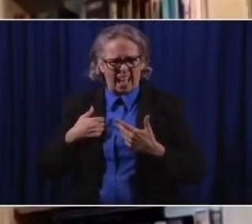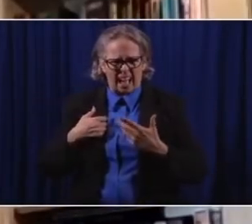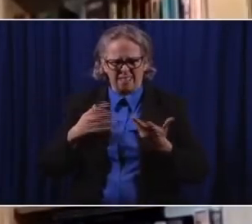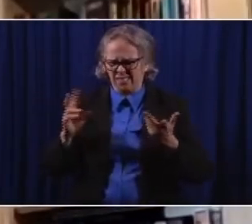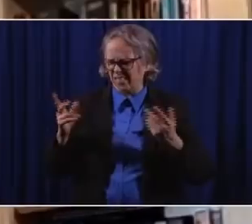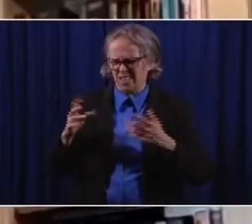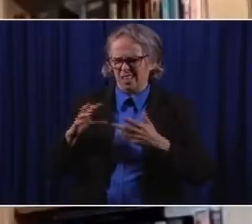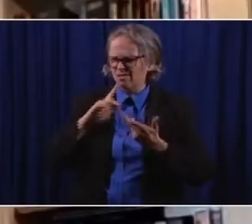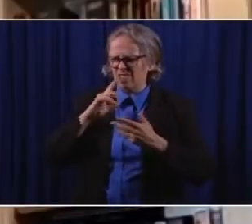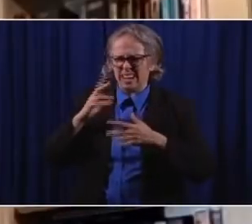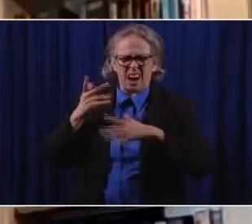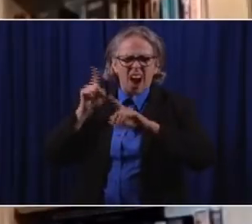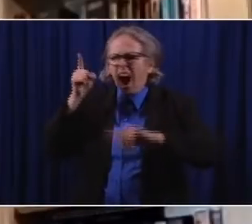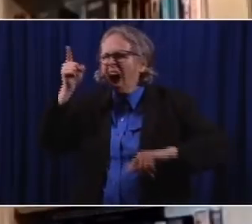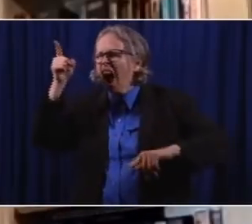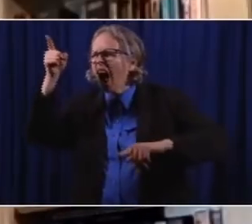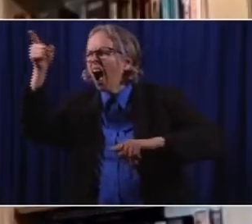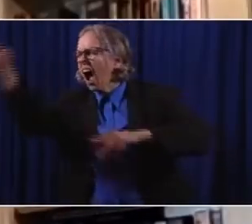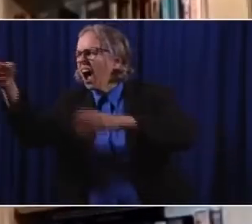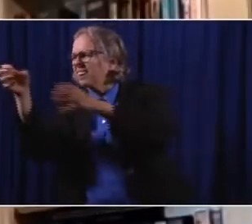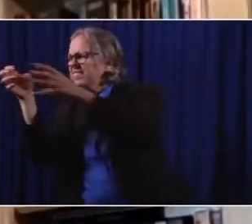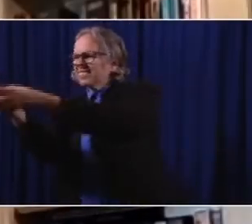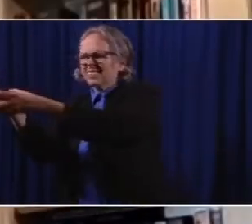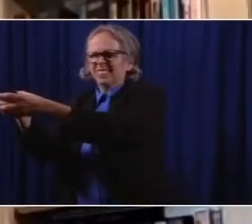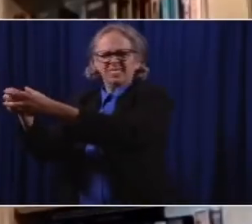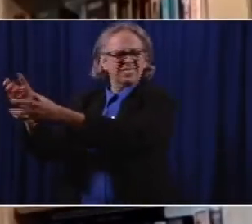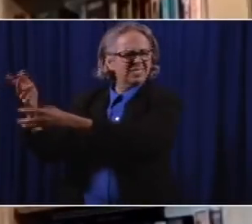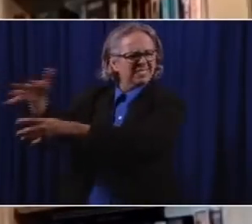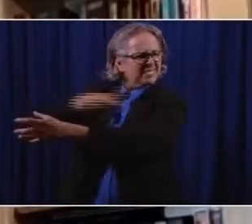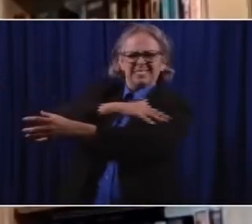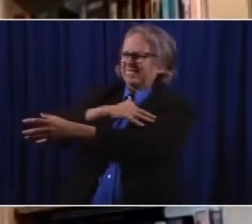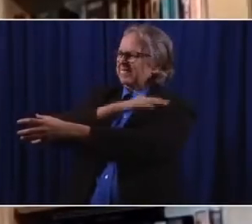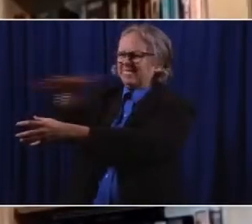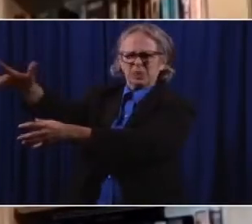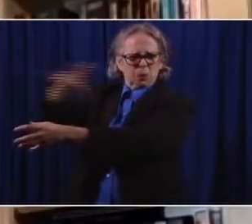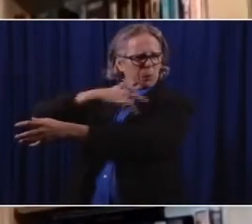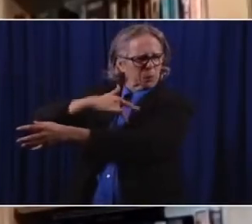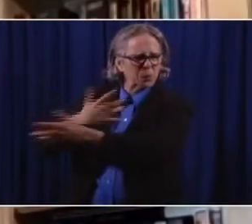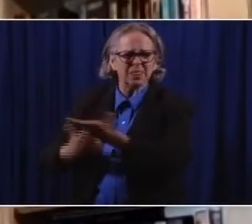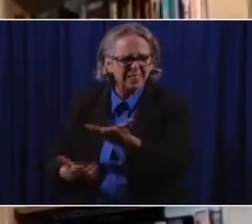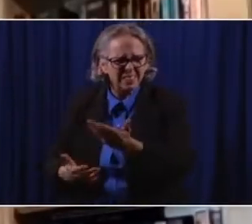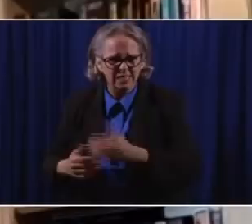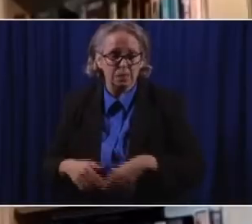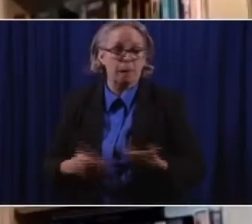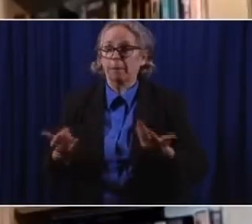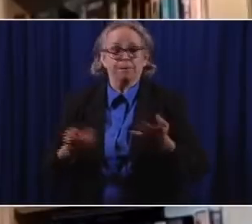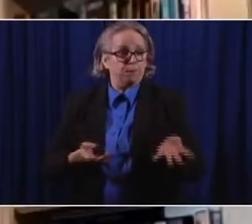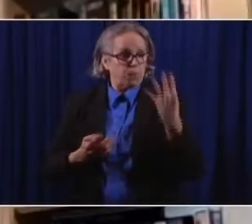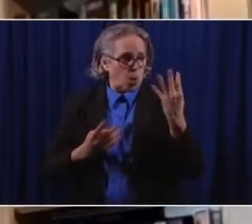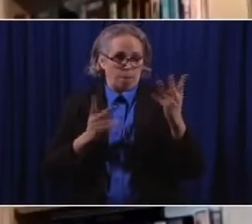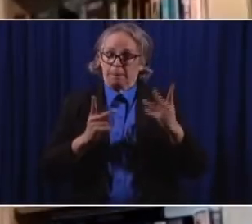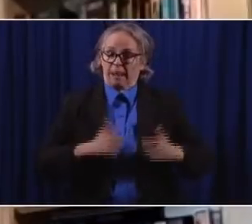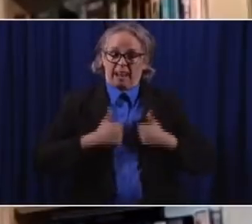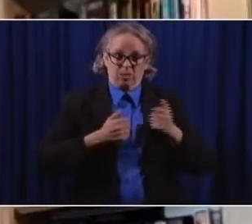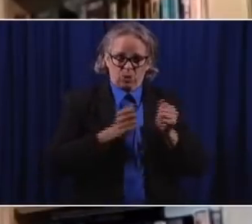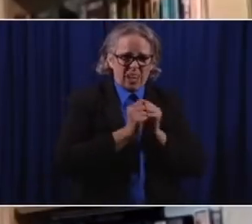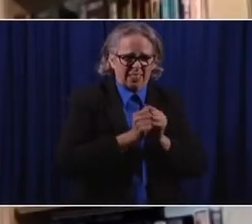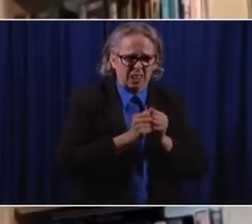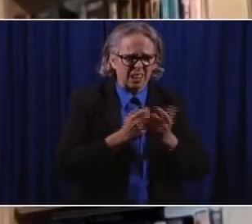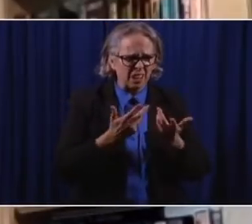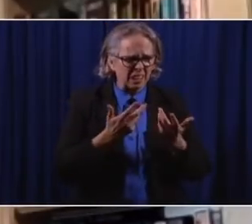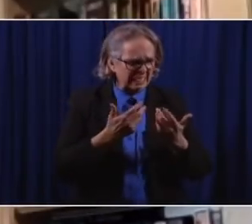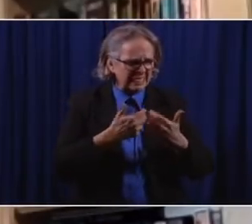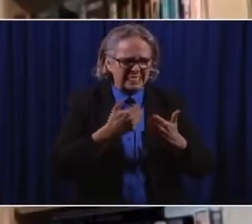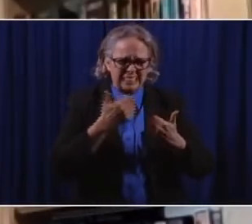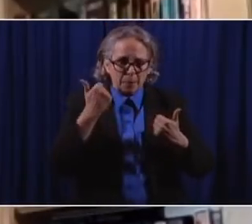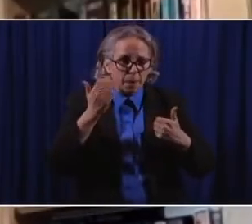overall residential building. But in some cases, we have 4 people living together. And so there's not separate buildings, and we'll have to ask